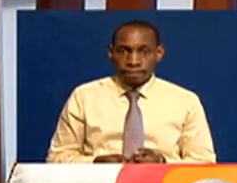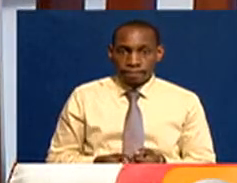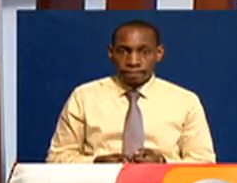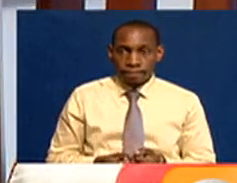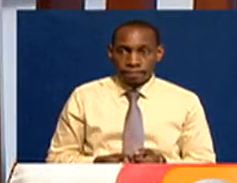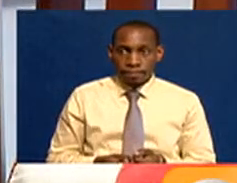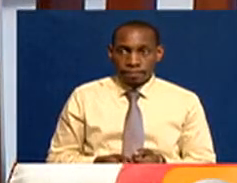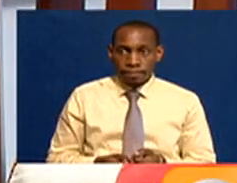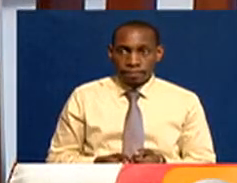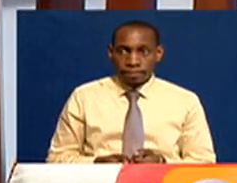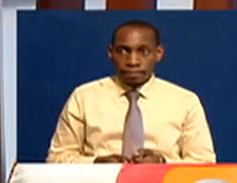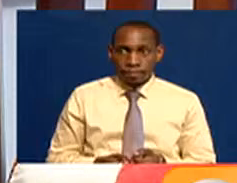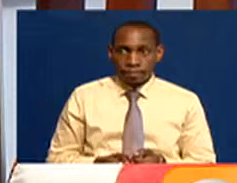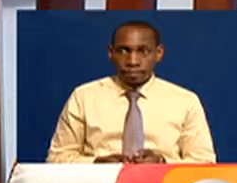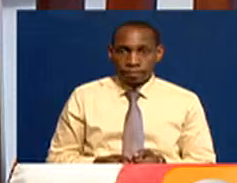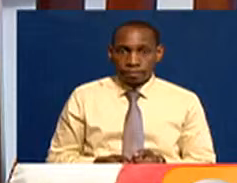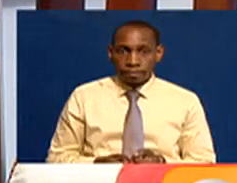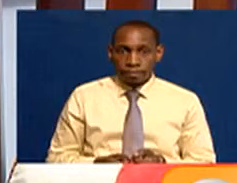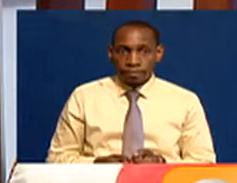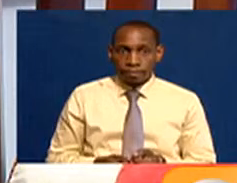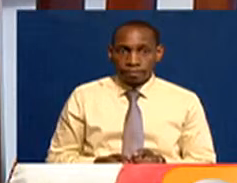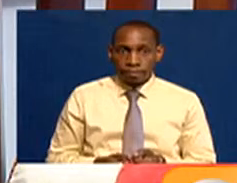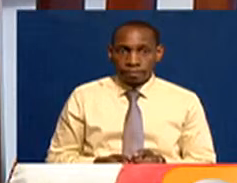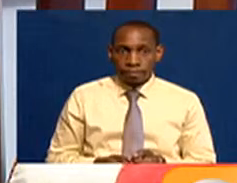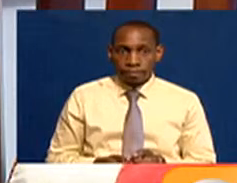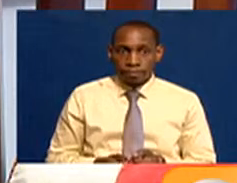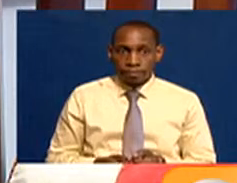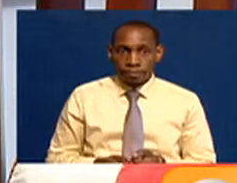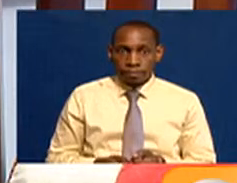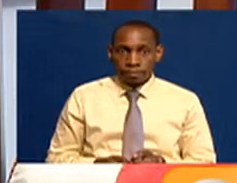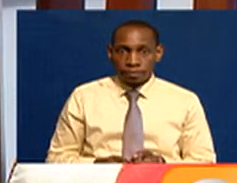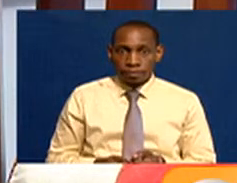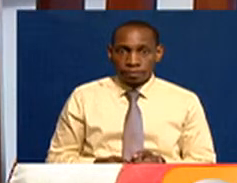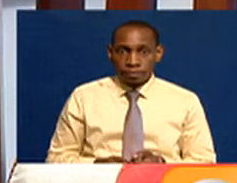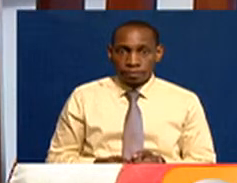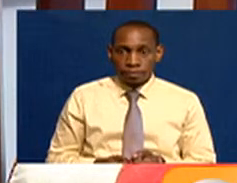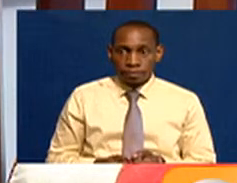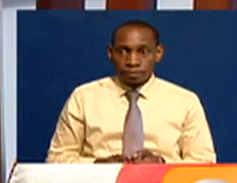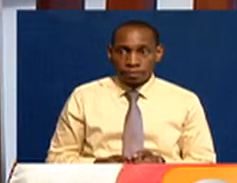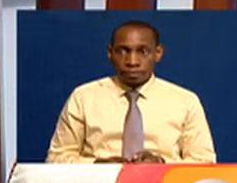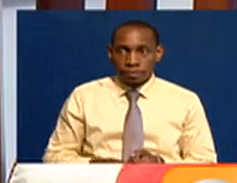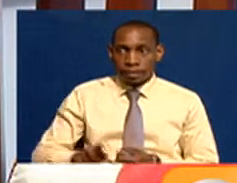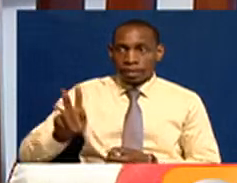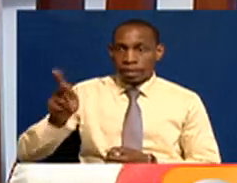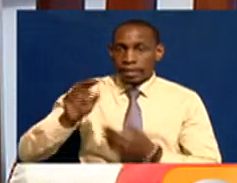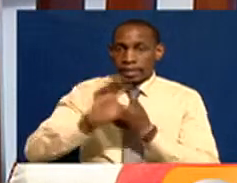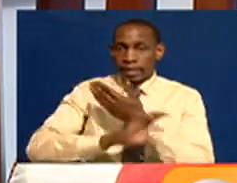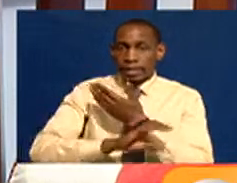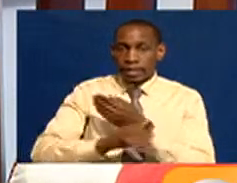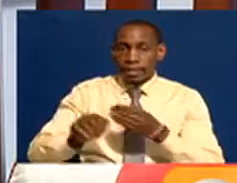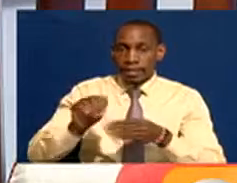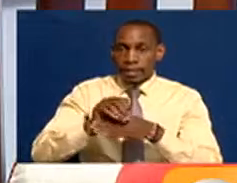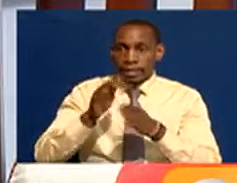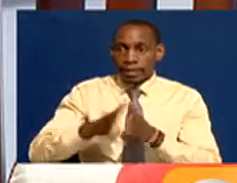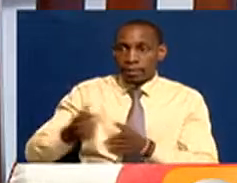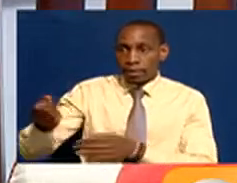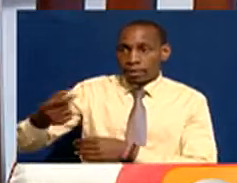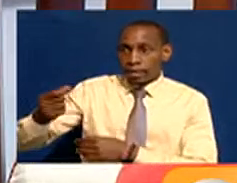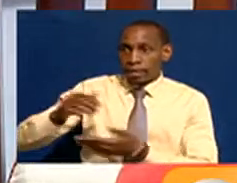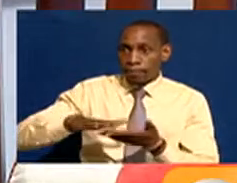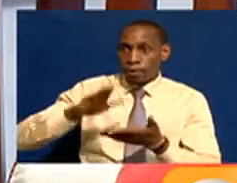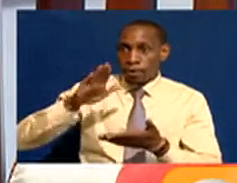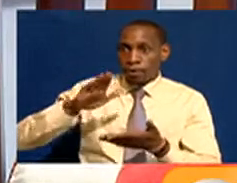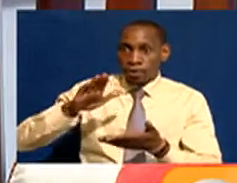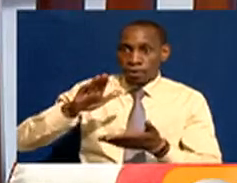around inside the Ministry of Health, is that Kenya is a country where interns earn more than